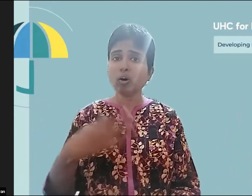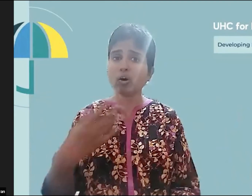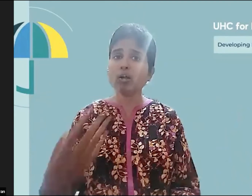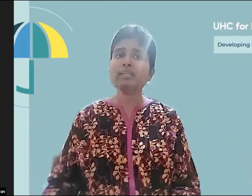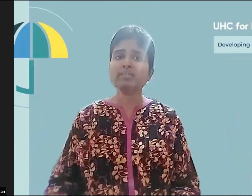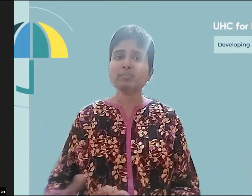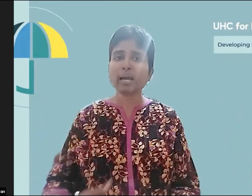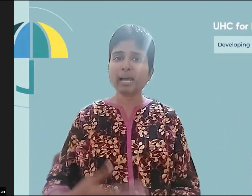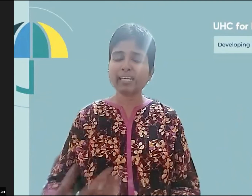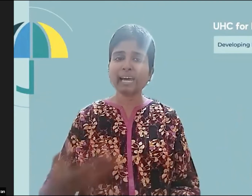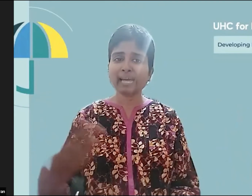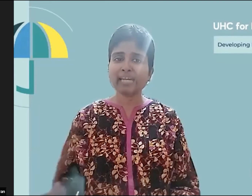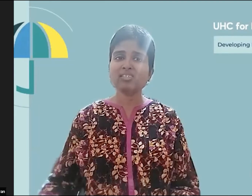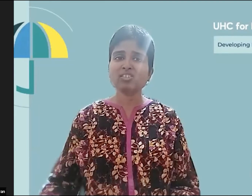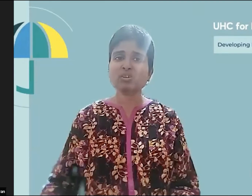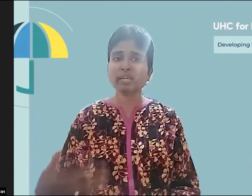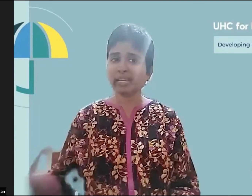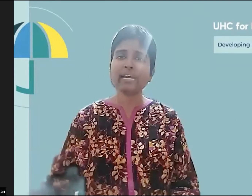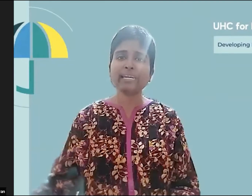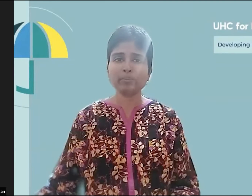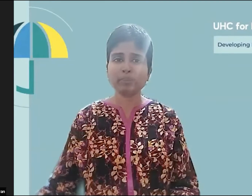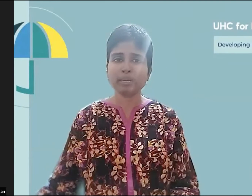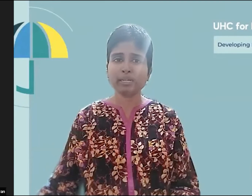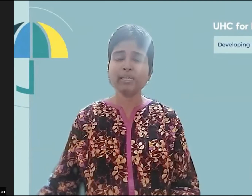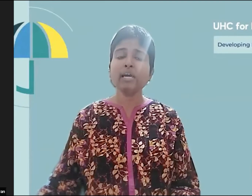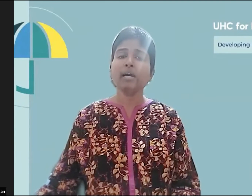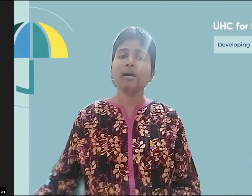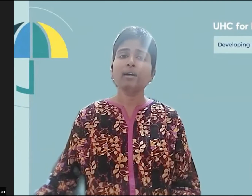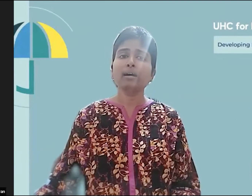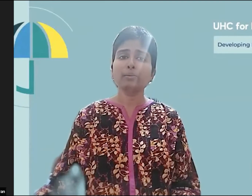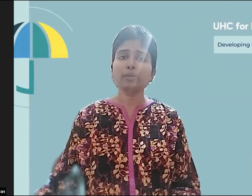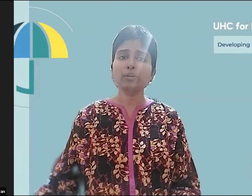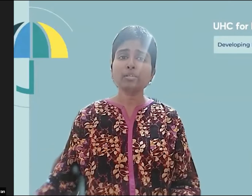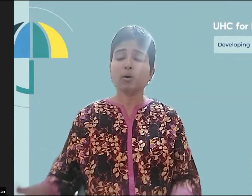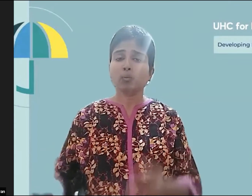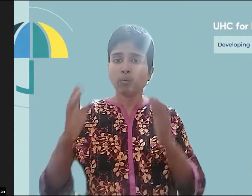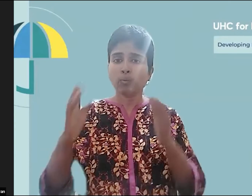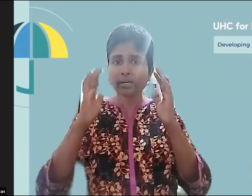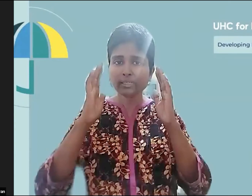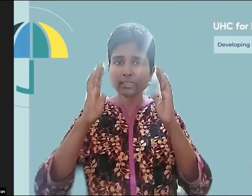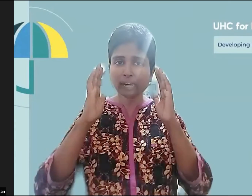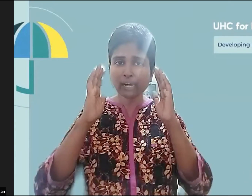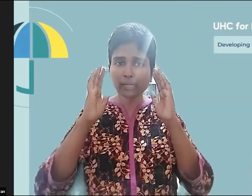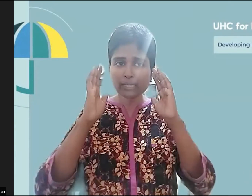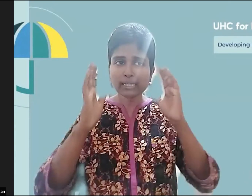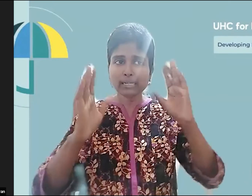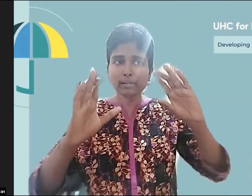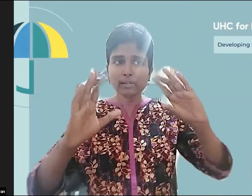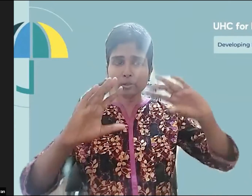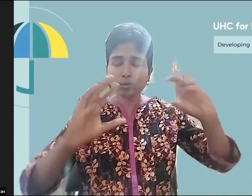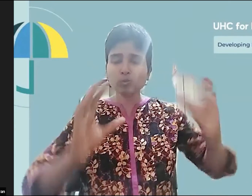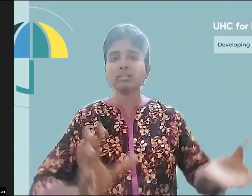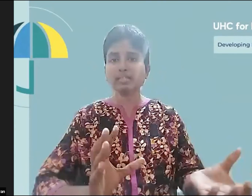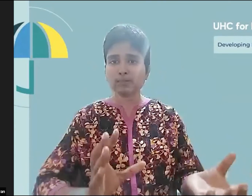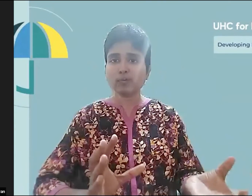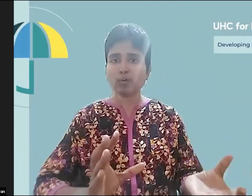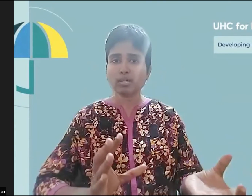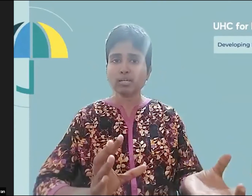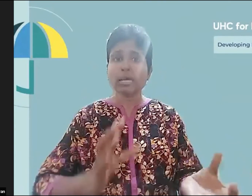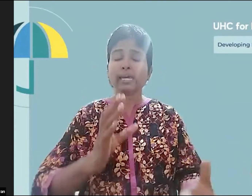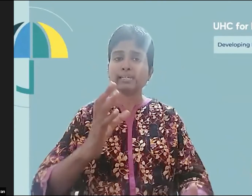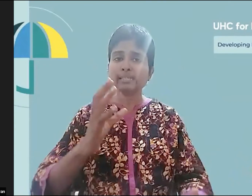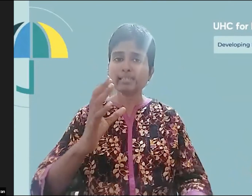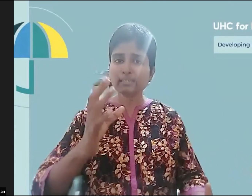at all the levels, planning and decision making and implementing, because wherever the government loses its